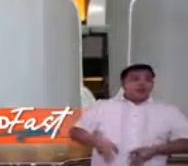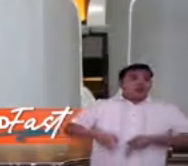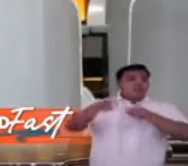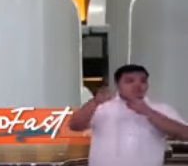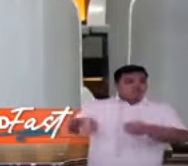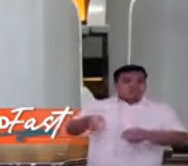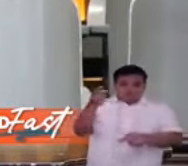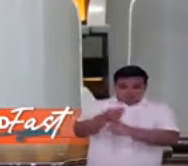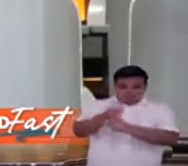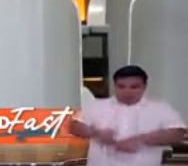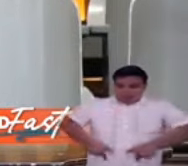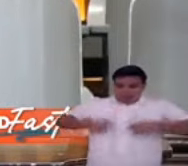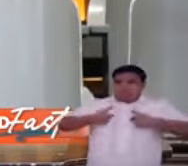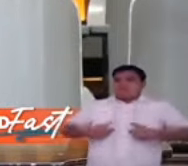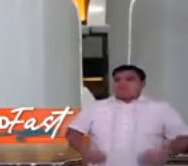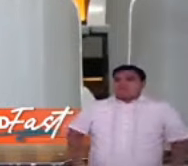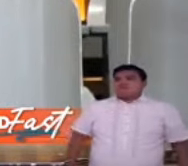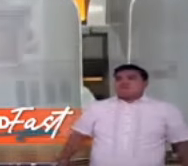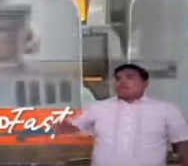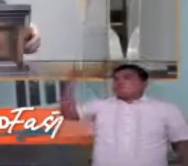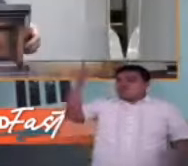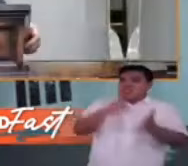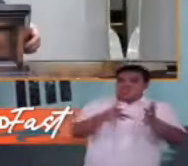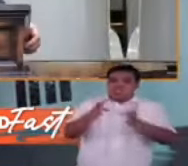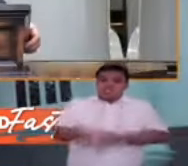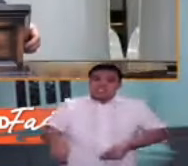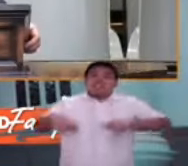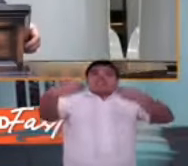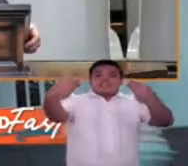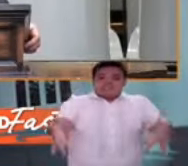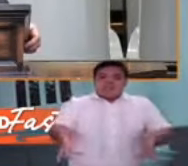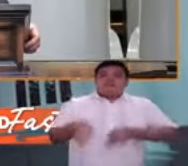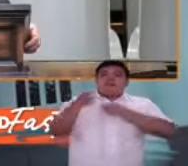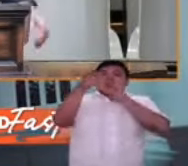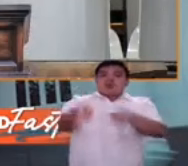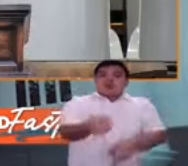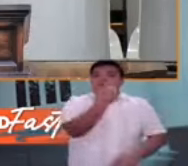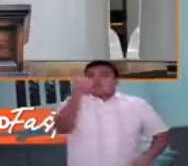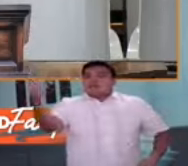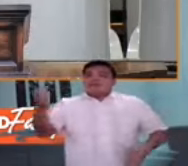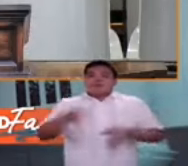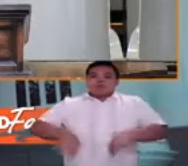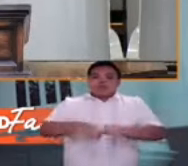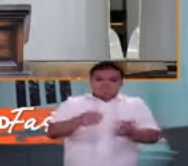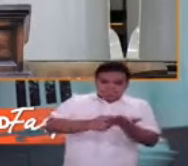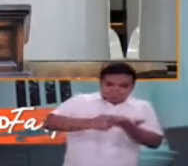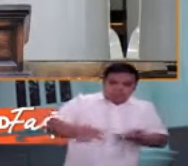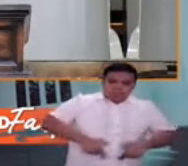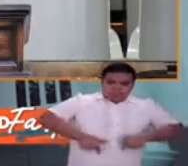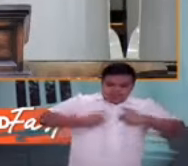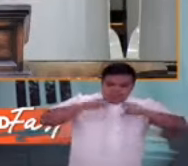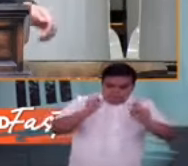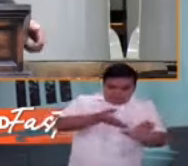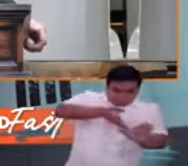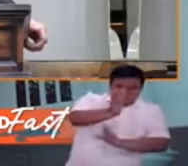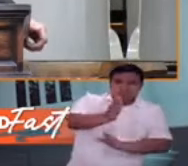Revelation 22:12, behold, I come quickly and my reward is with me to give to every man according as his work shall